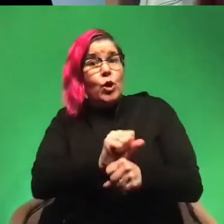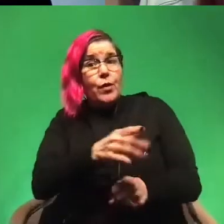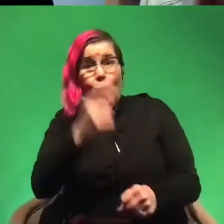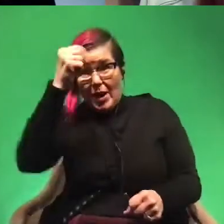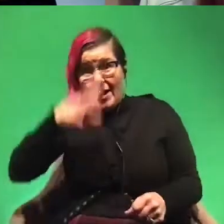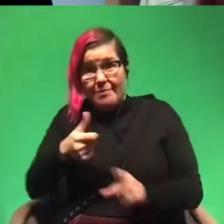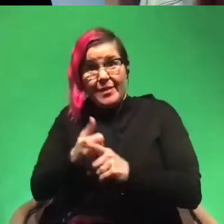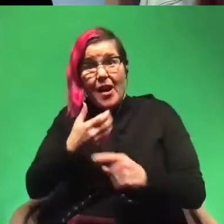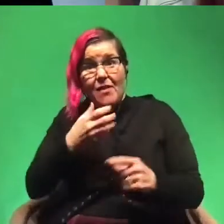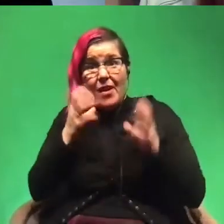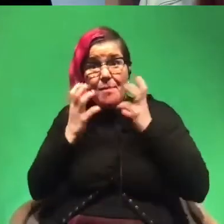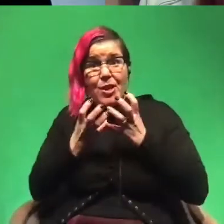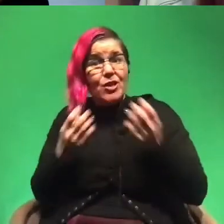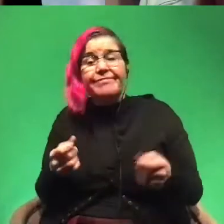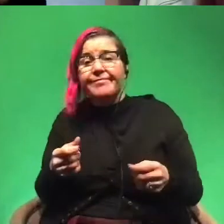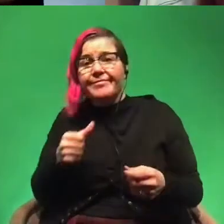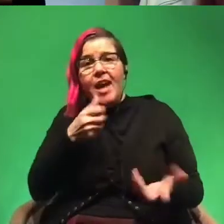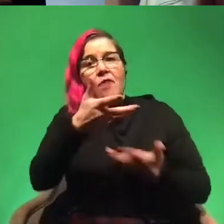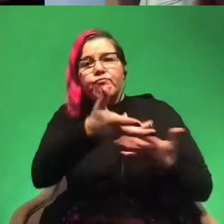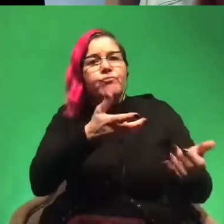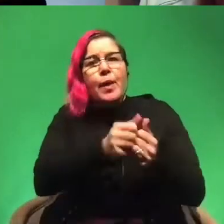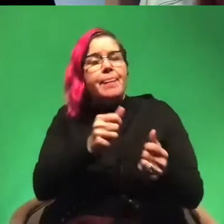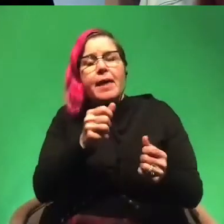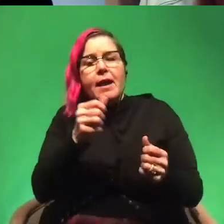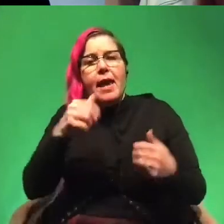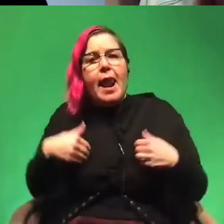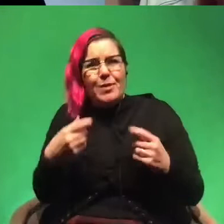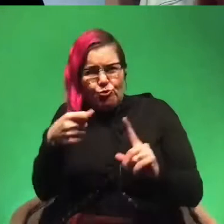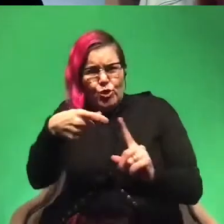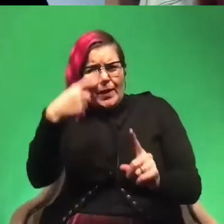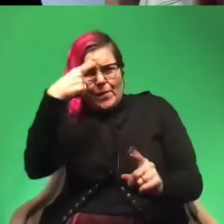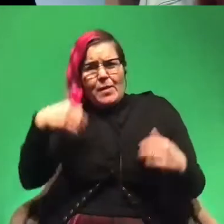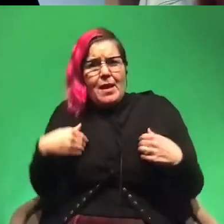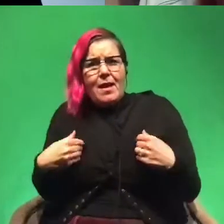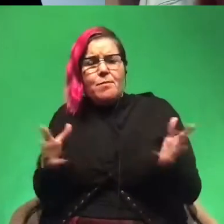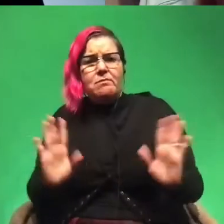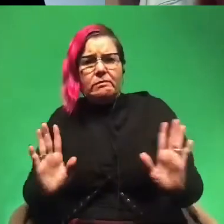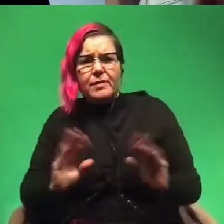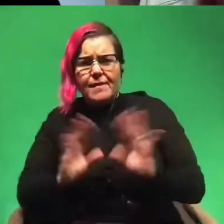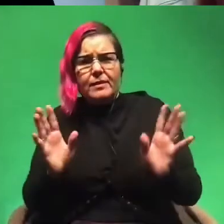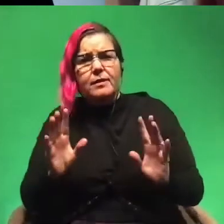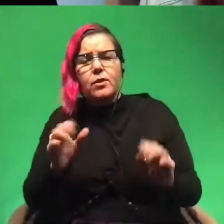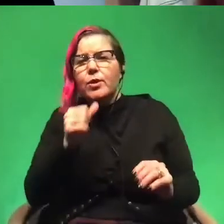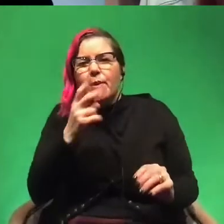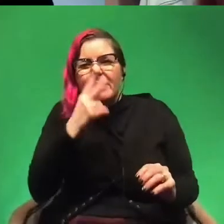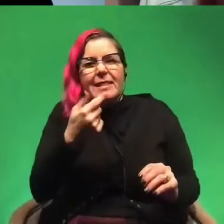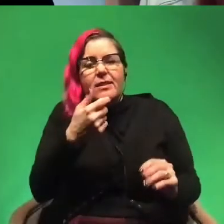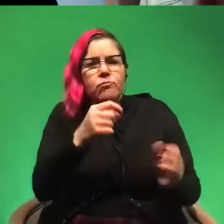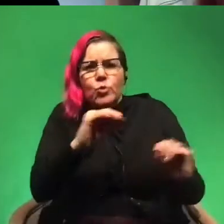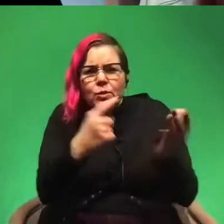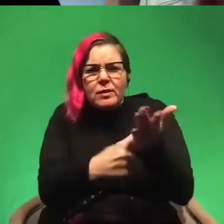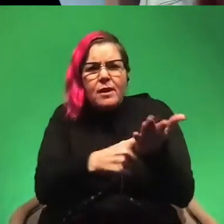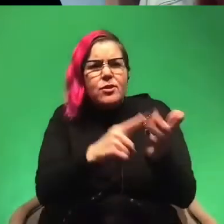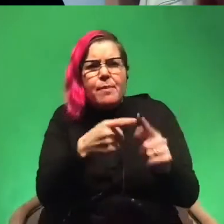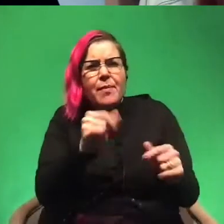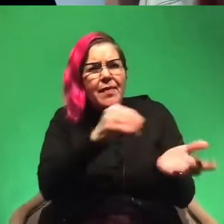who had a beard, and he didn't go around that animal because it triggered Vincent, obviously. And so you don't see any of that. That's not discussed at all in the